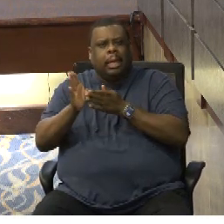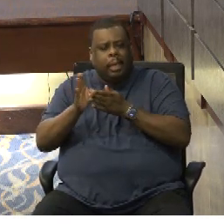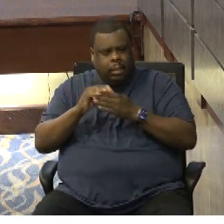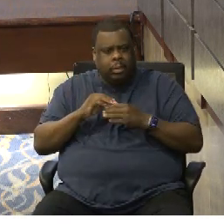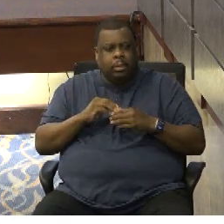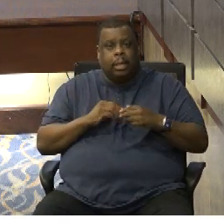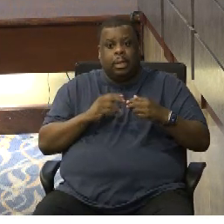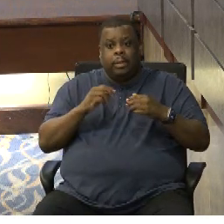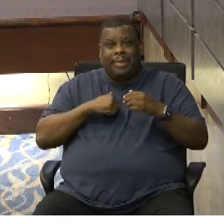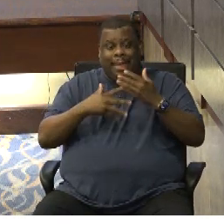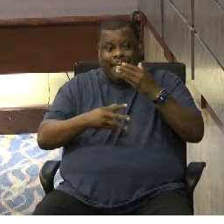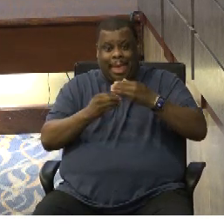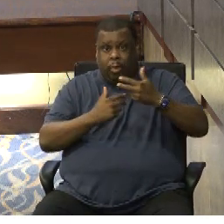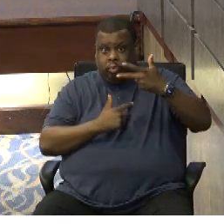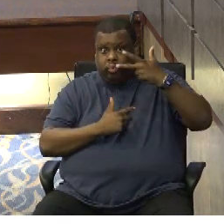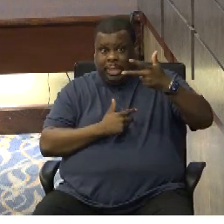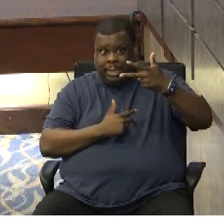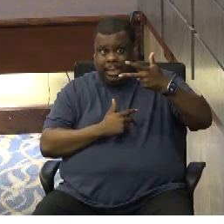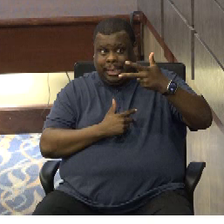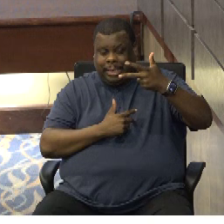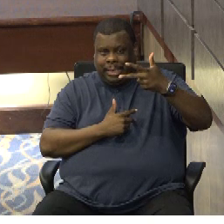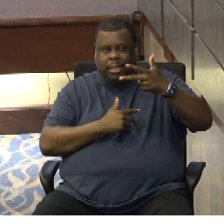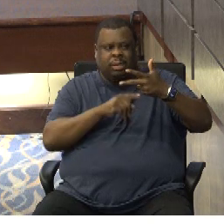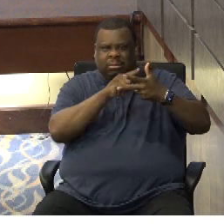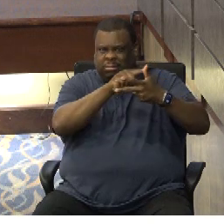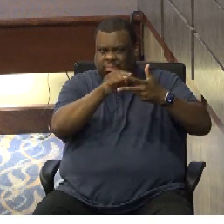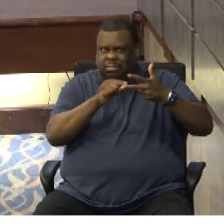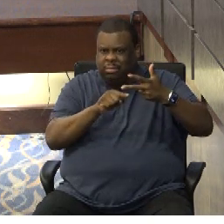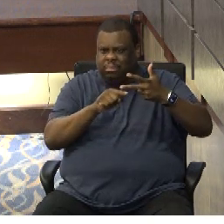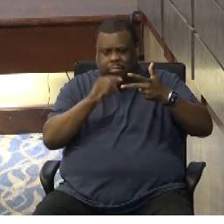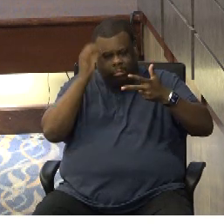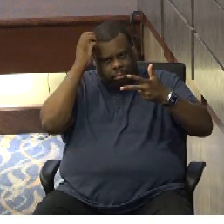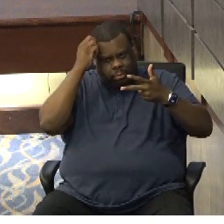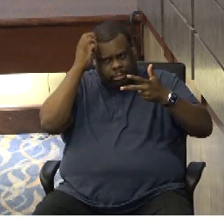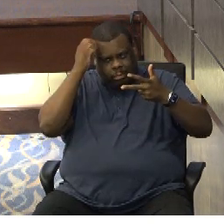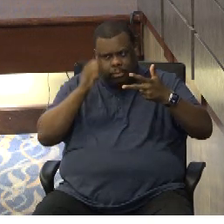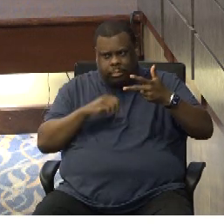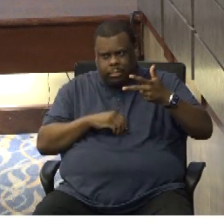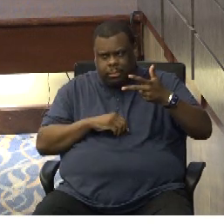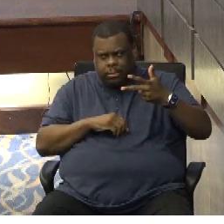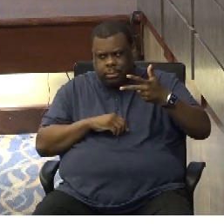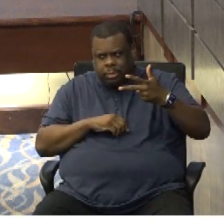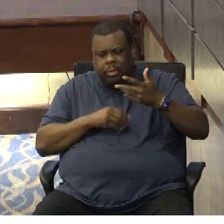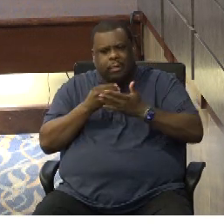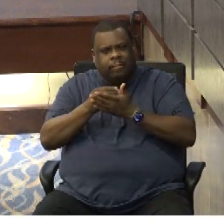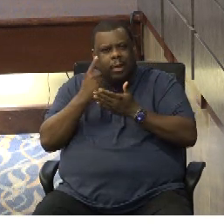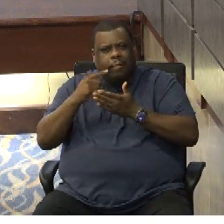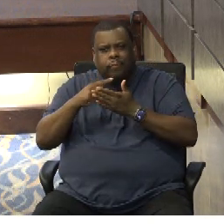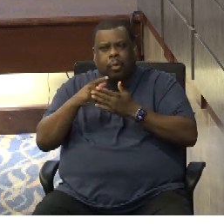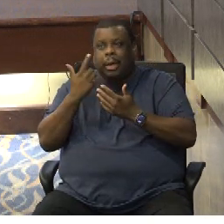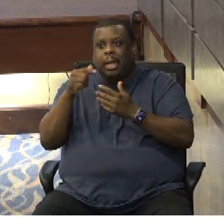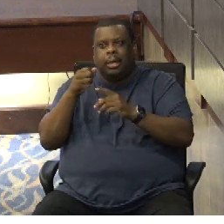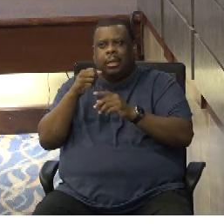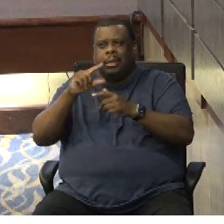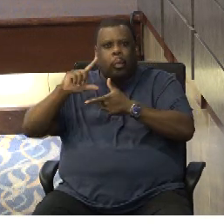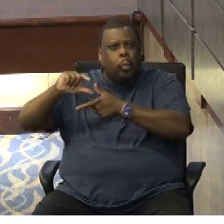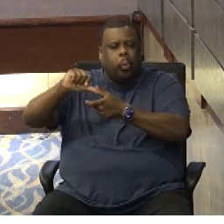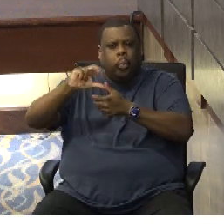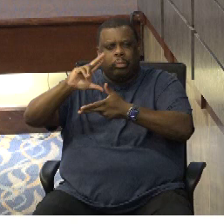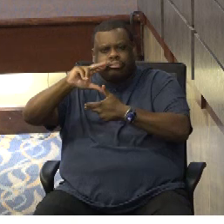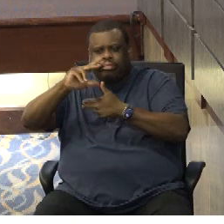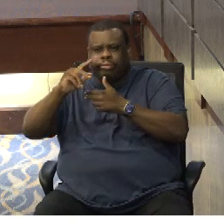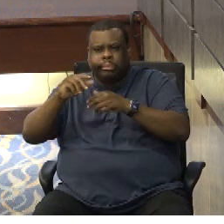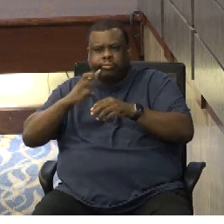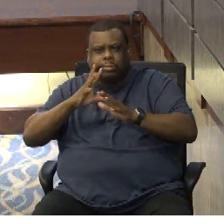3 additional eligible uses that could be done related to responding to natural disasters, building critical infrastructure,